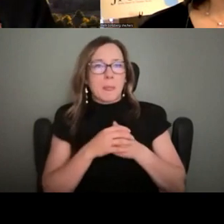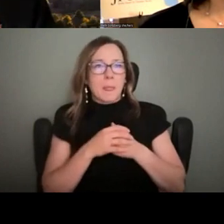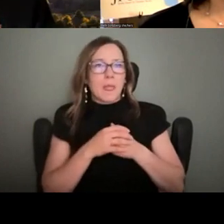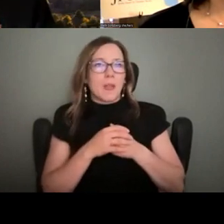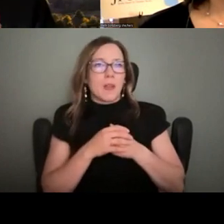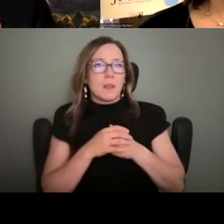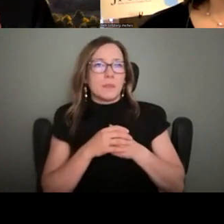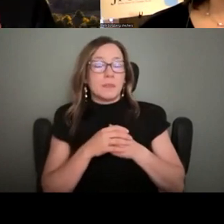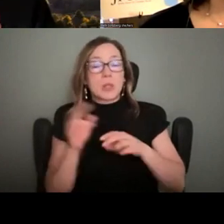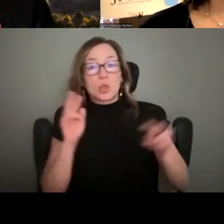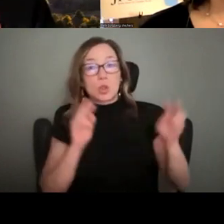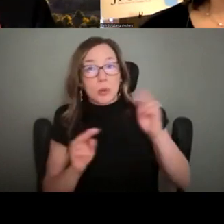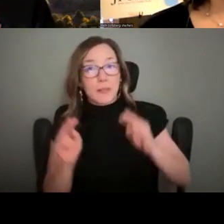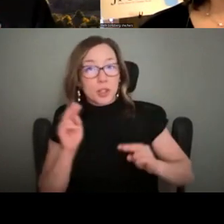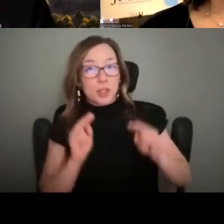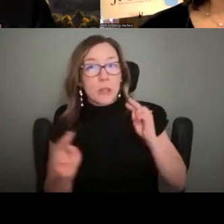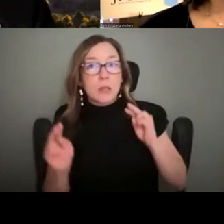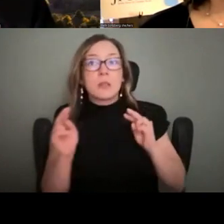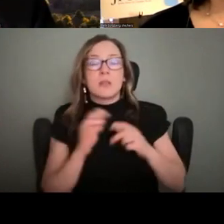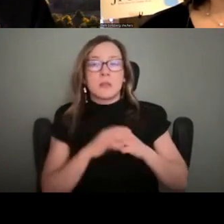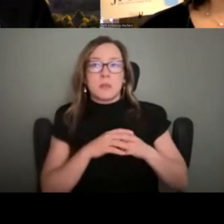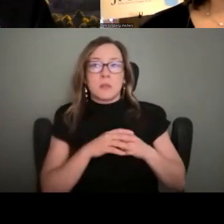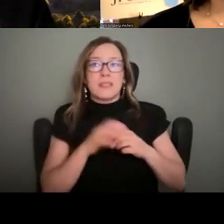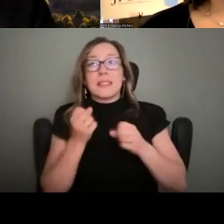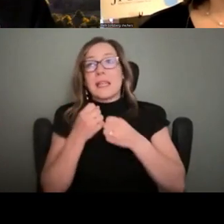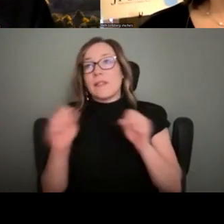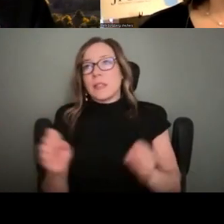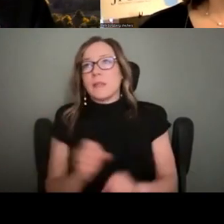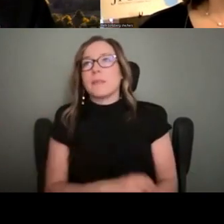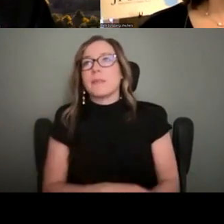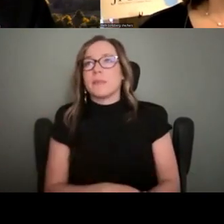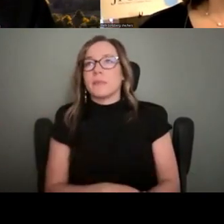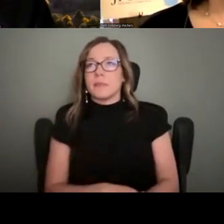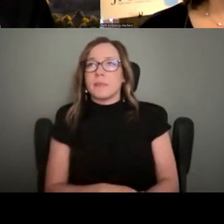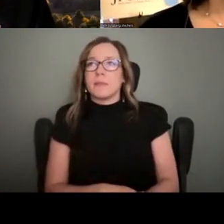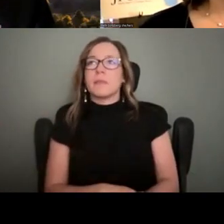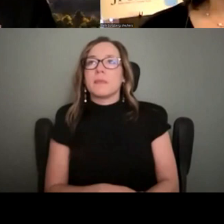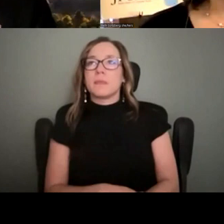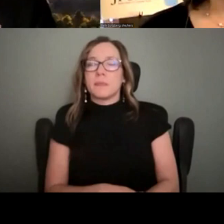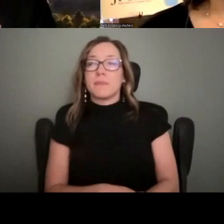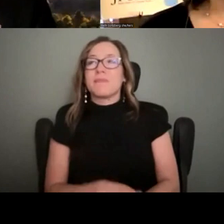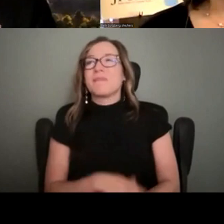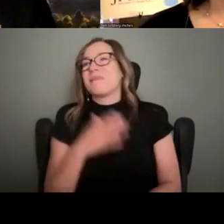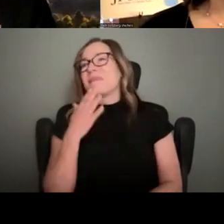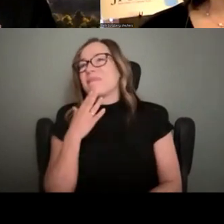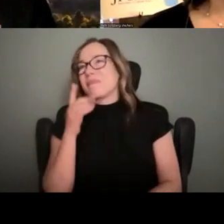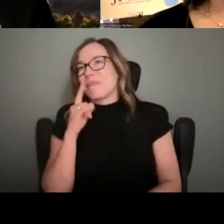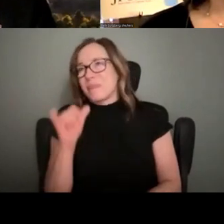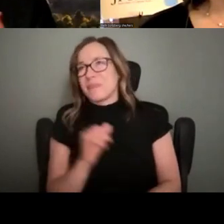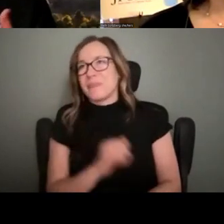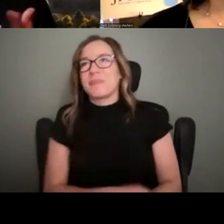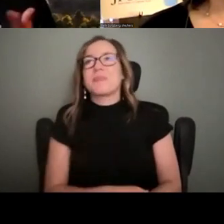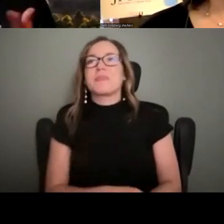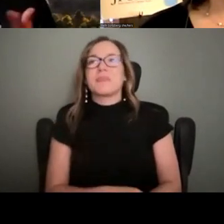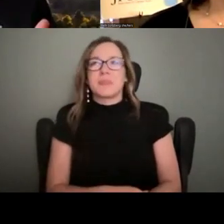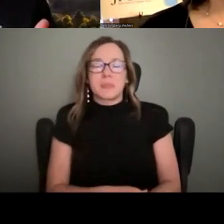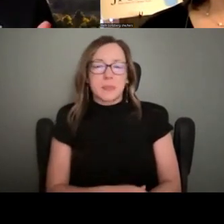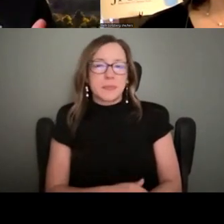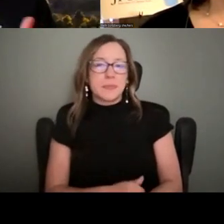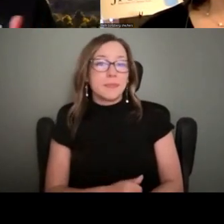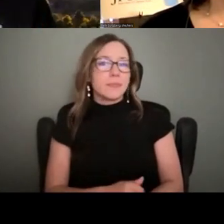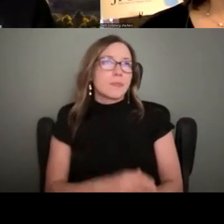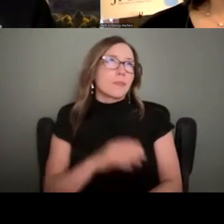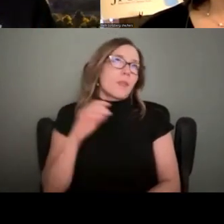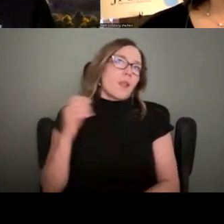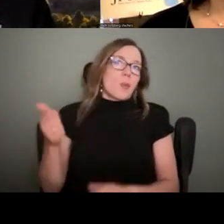you know, supervision and safety. Thank you for that. So, in, you know, another way to